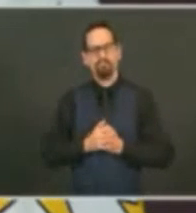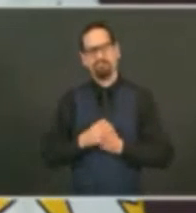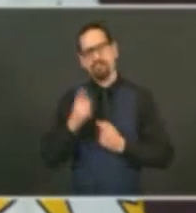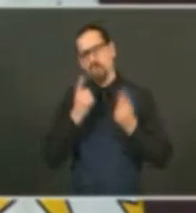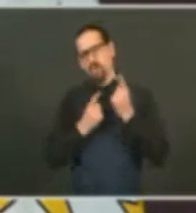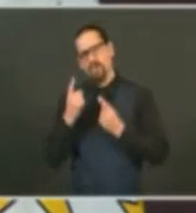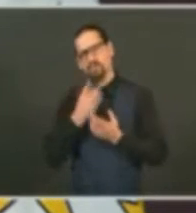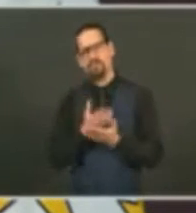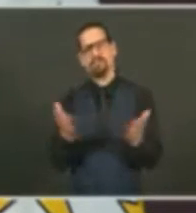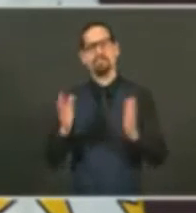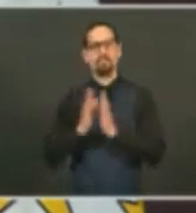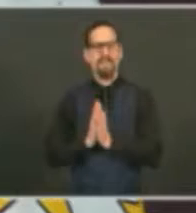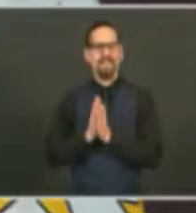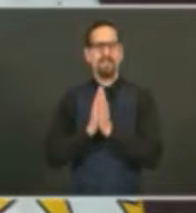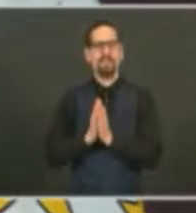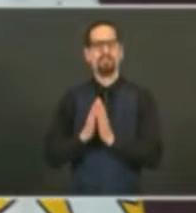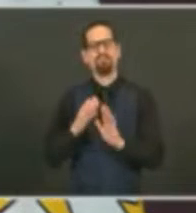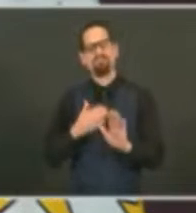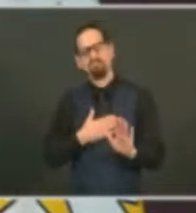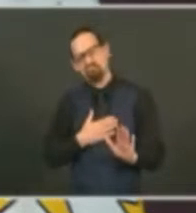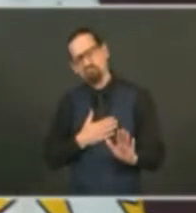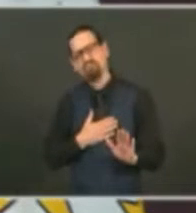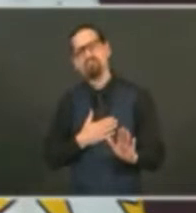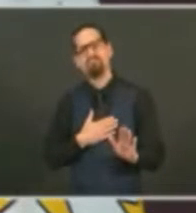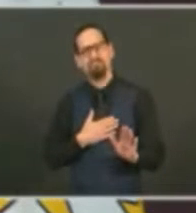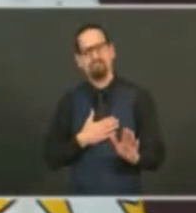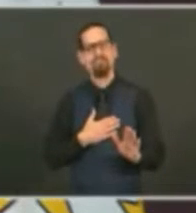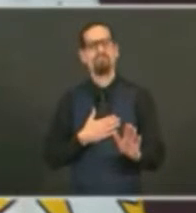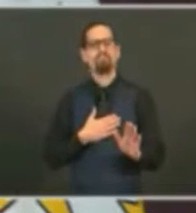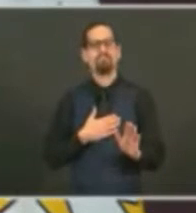the families of these Rhode Islanders.